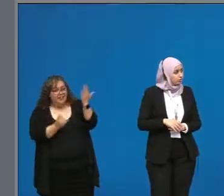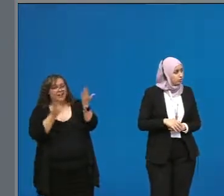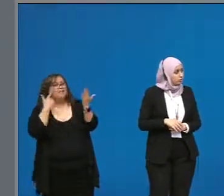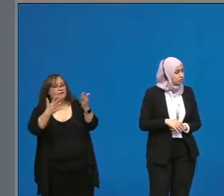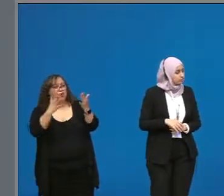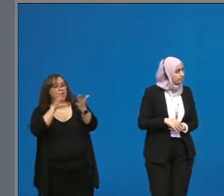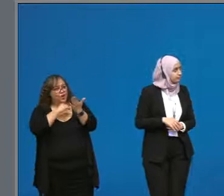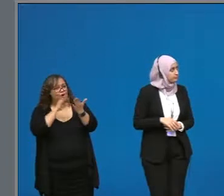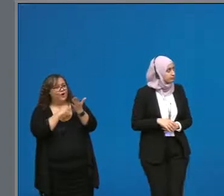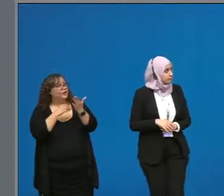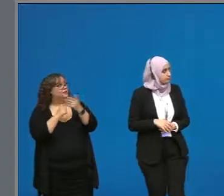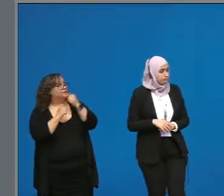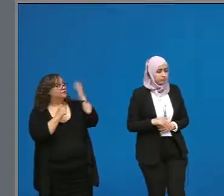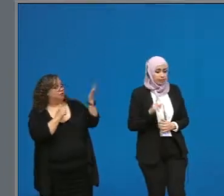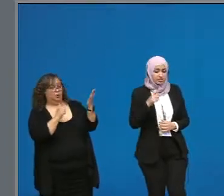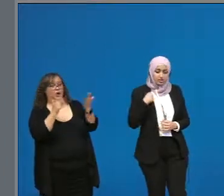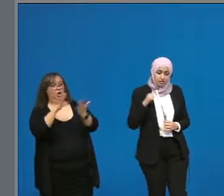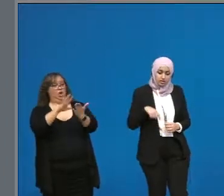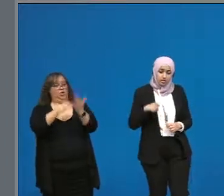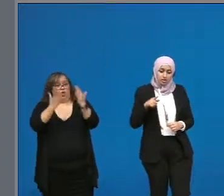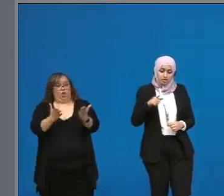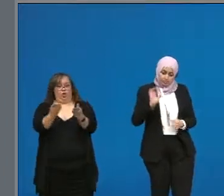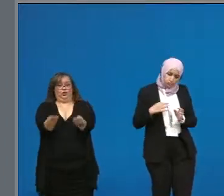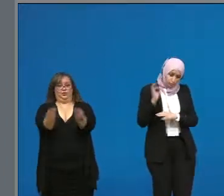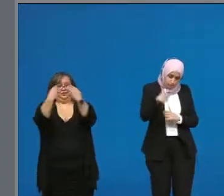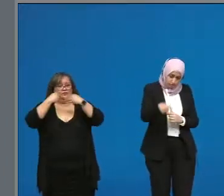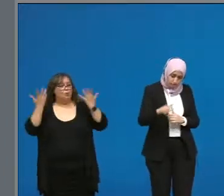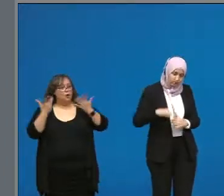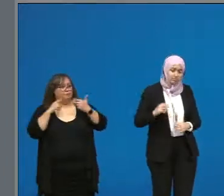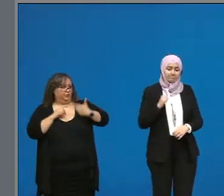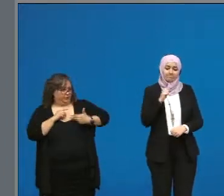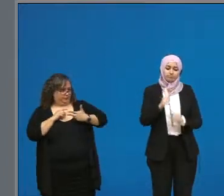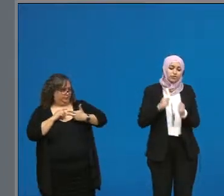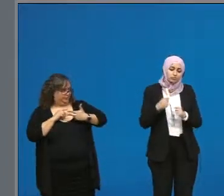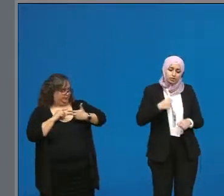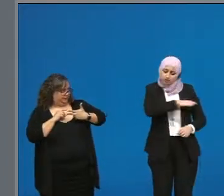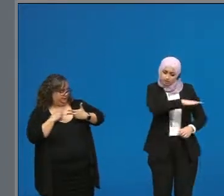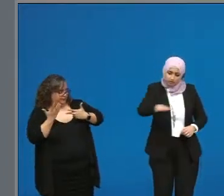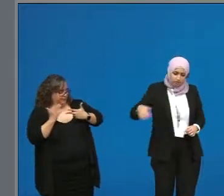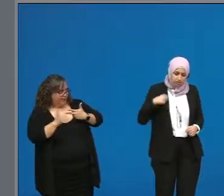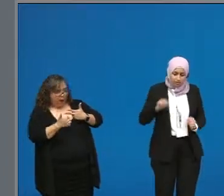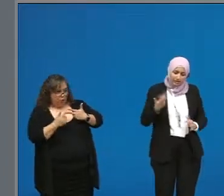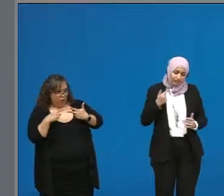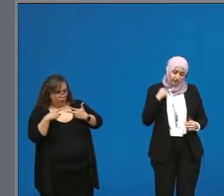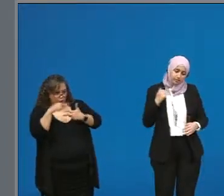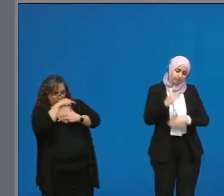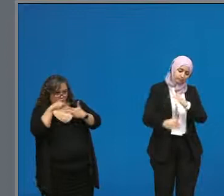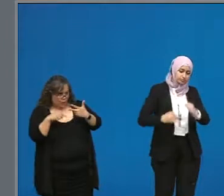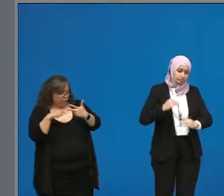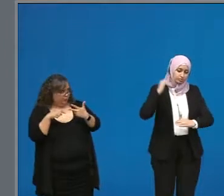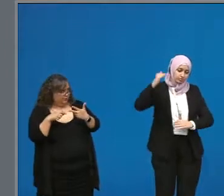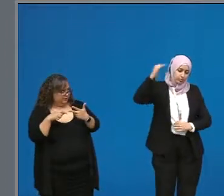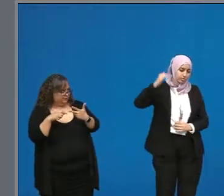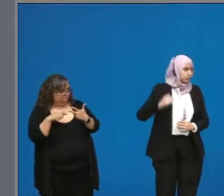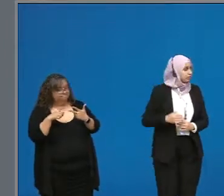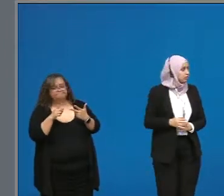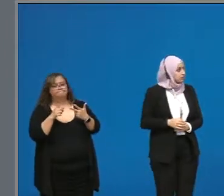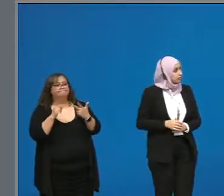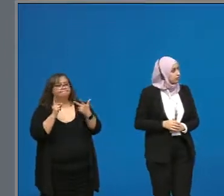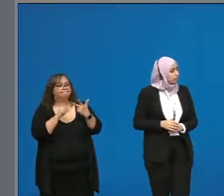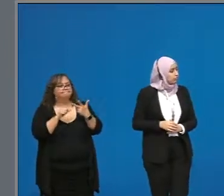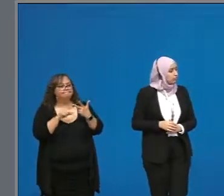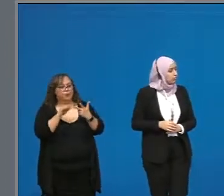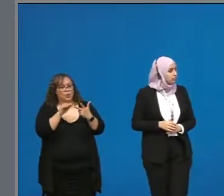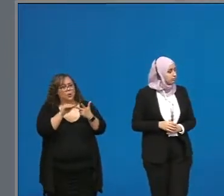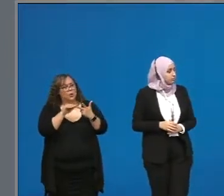get from our learners? We need to get 3 things, and then we'll see how we get 3 things. We need to get students that are purposeful